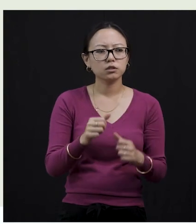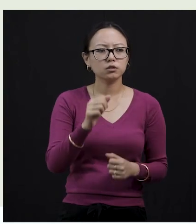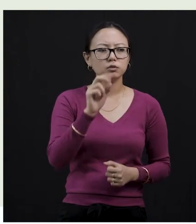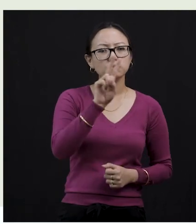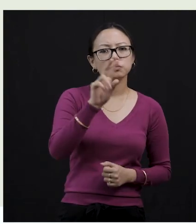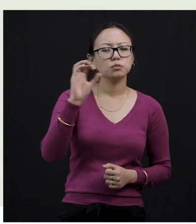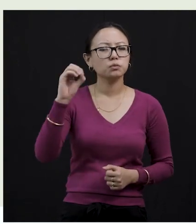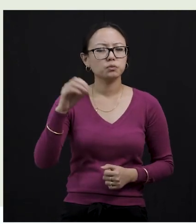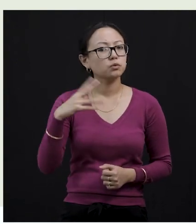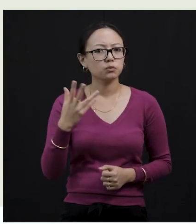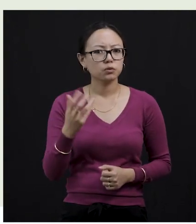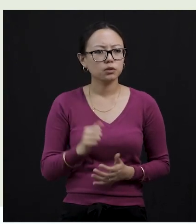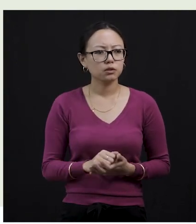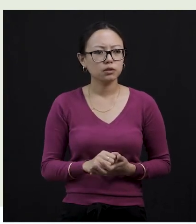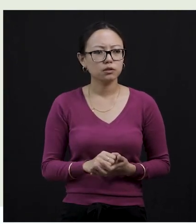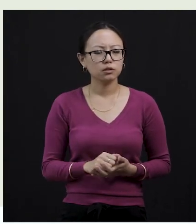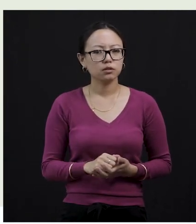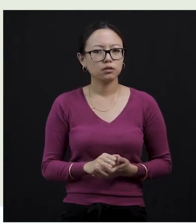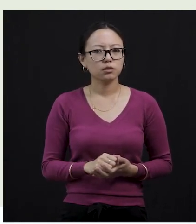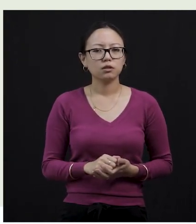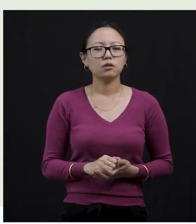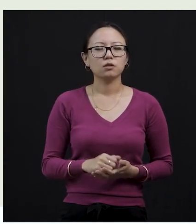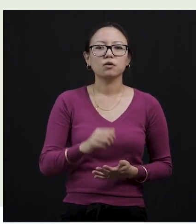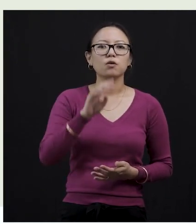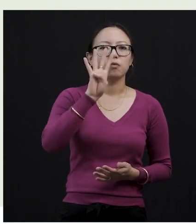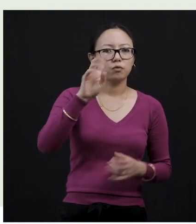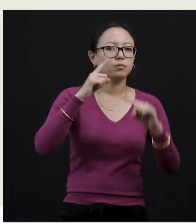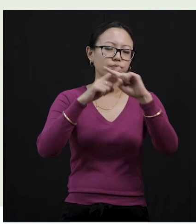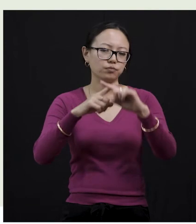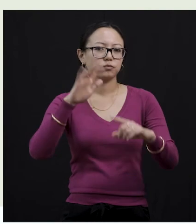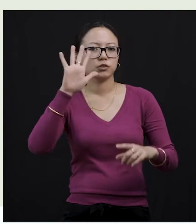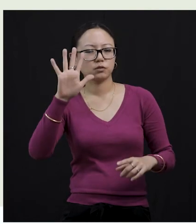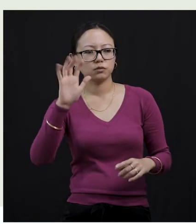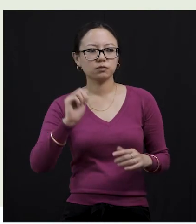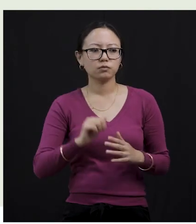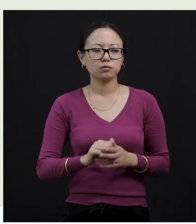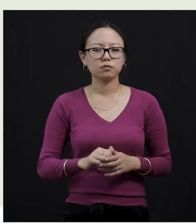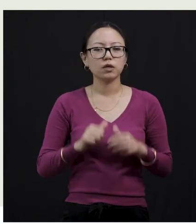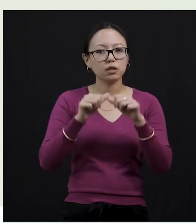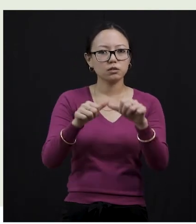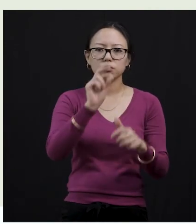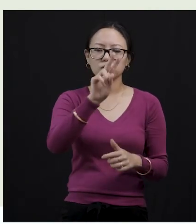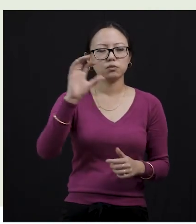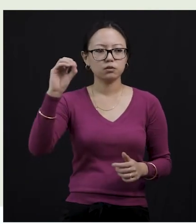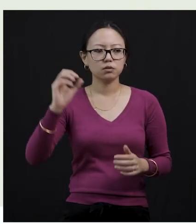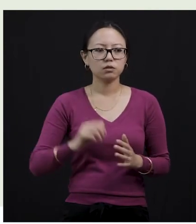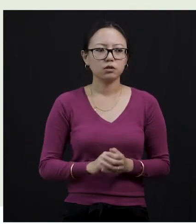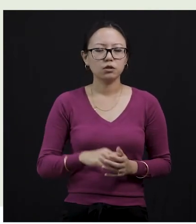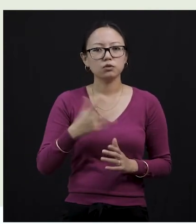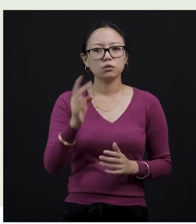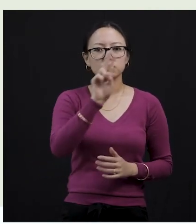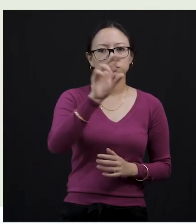20, we have 5 times 20 in the table of 4, right? So when you minus them